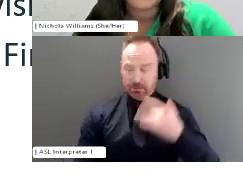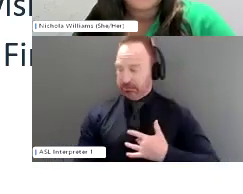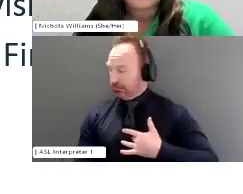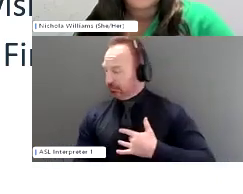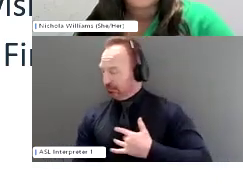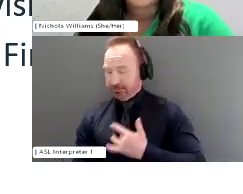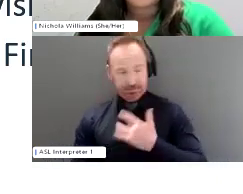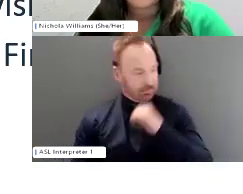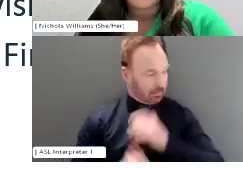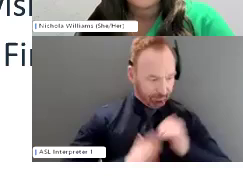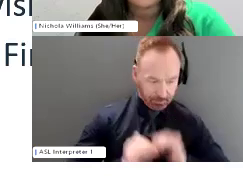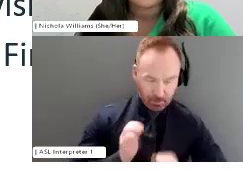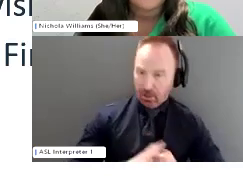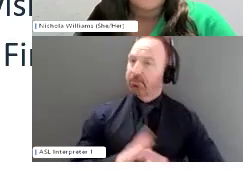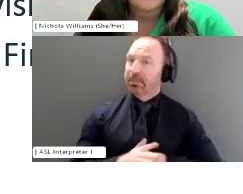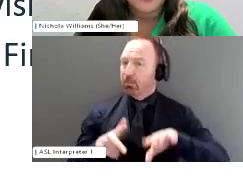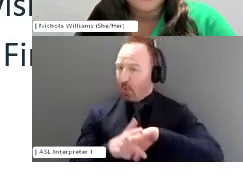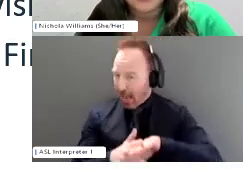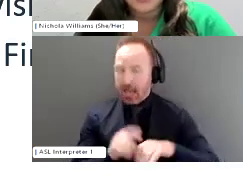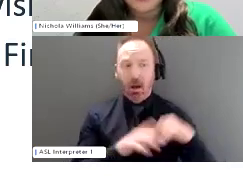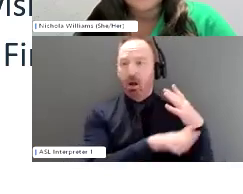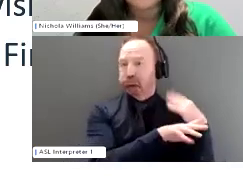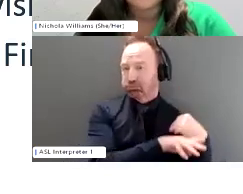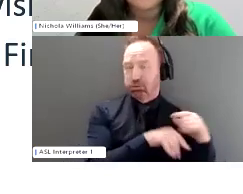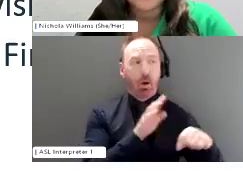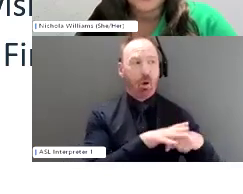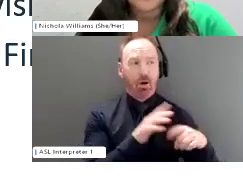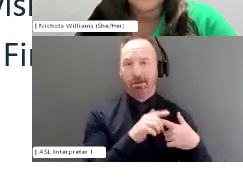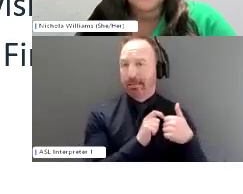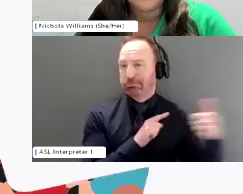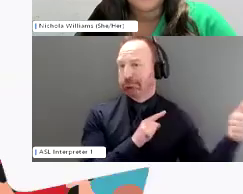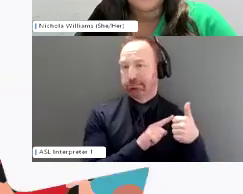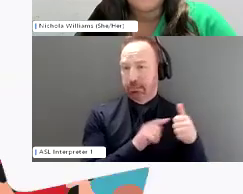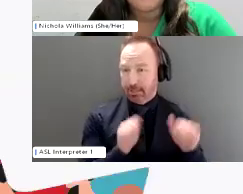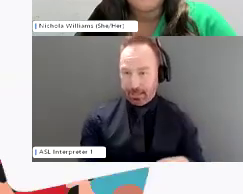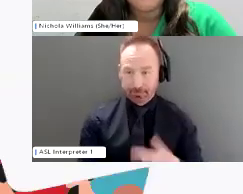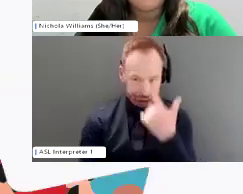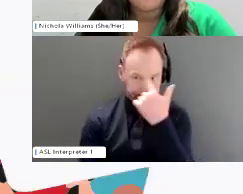take a break or just step away as is needed. Thank you.